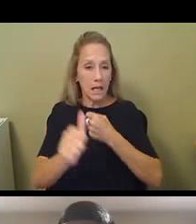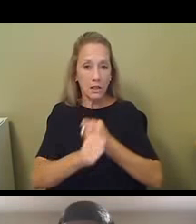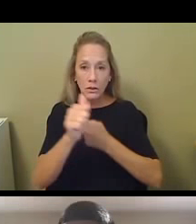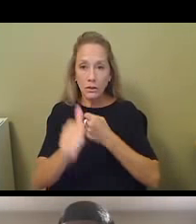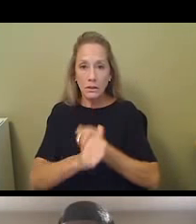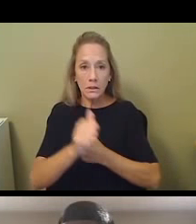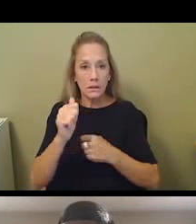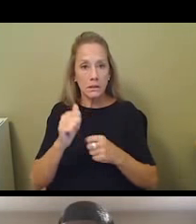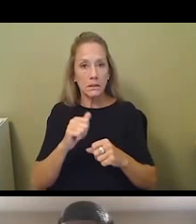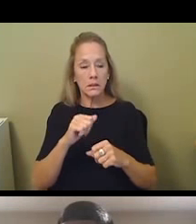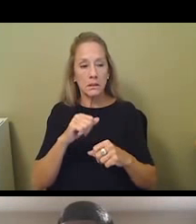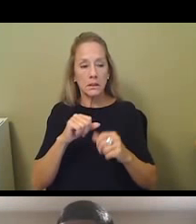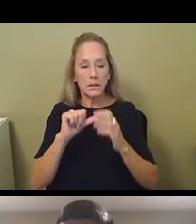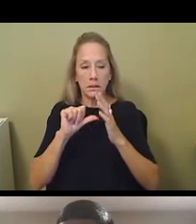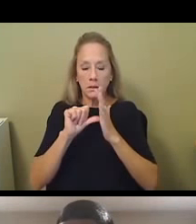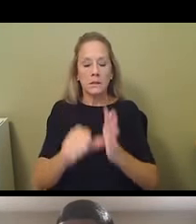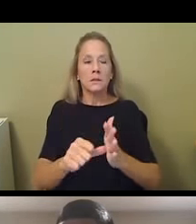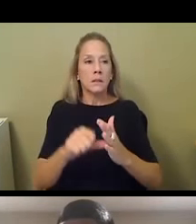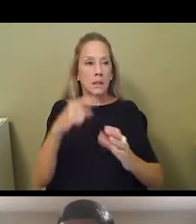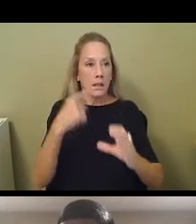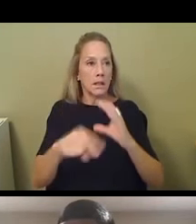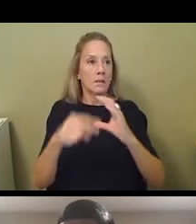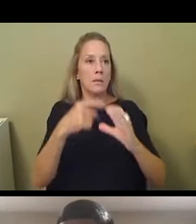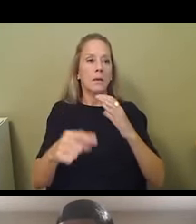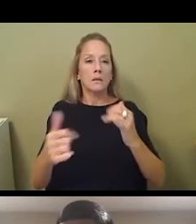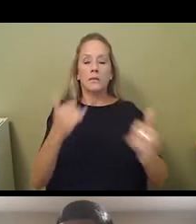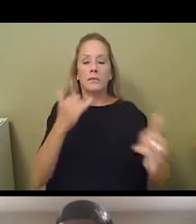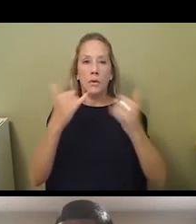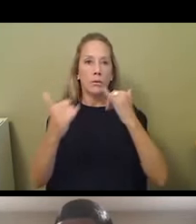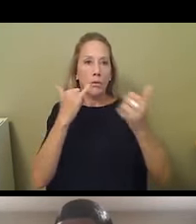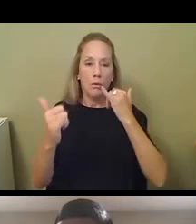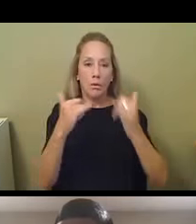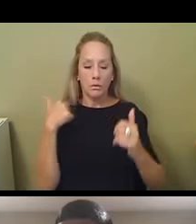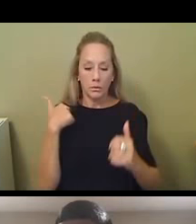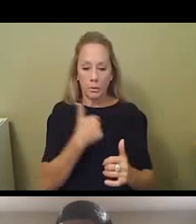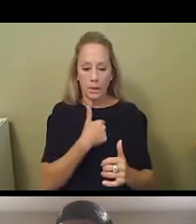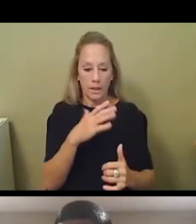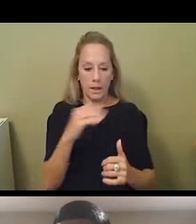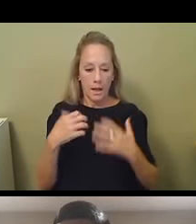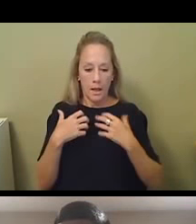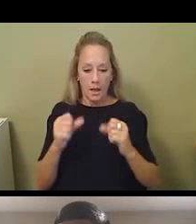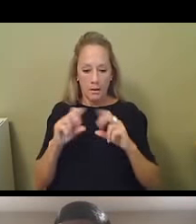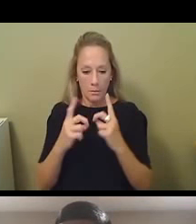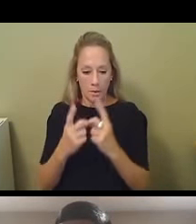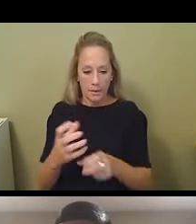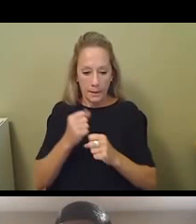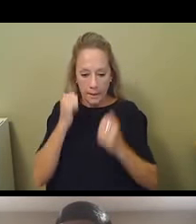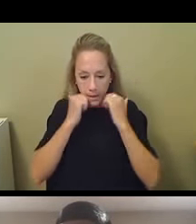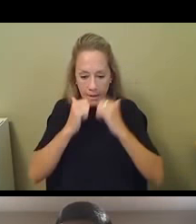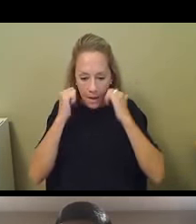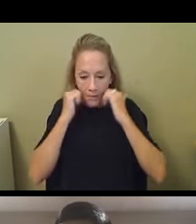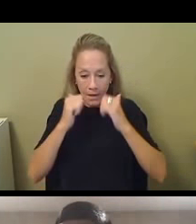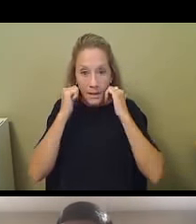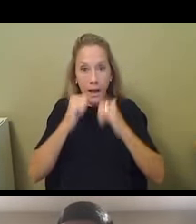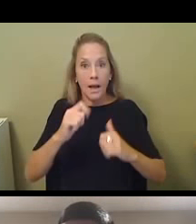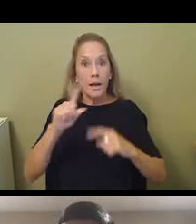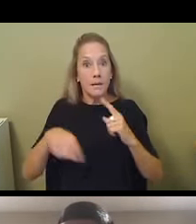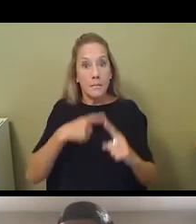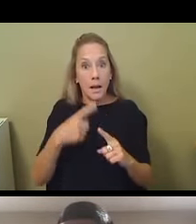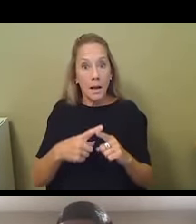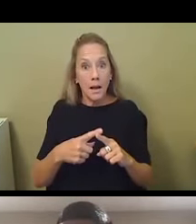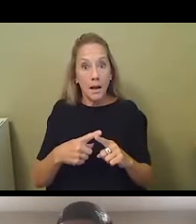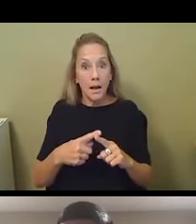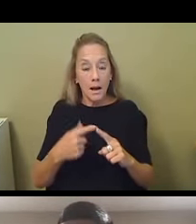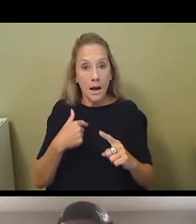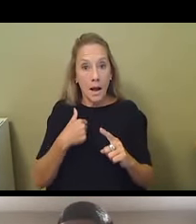the emails, the mails, the phone calls that we on the Board of Health get every day about being, and